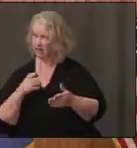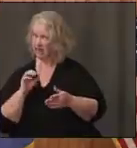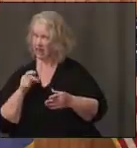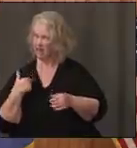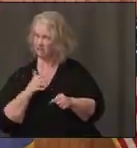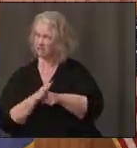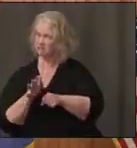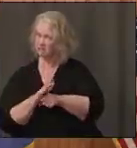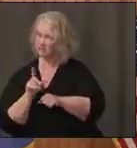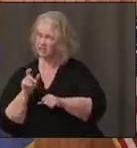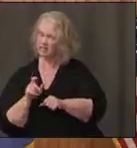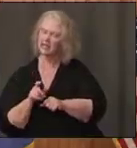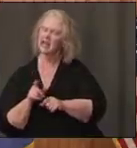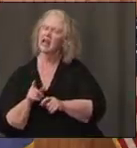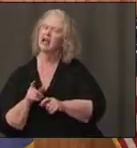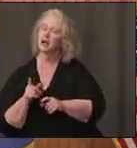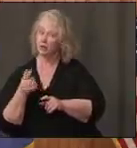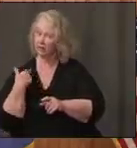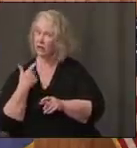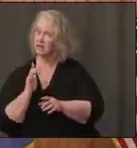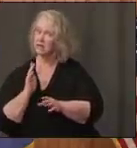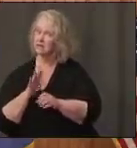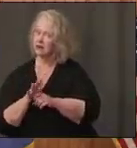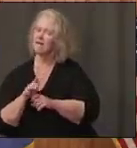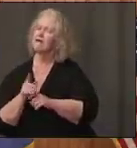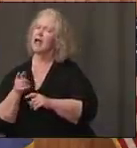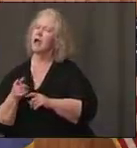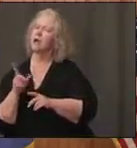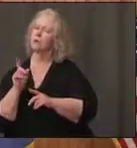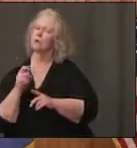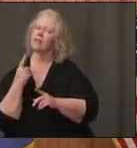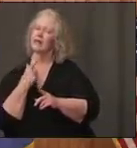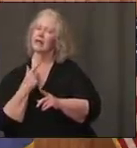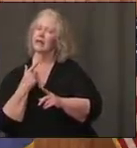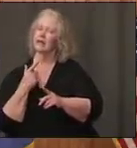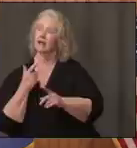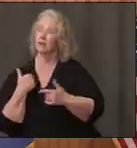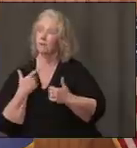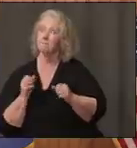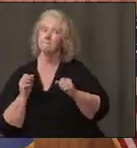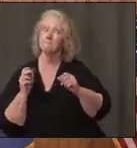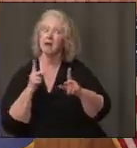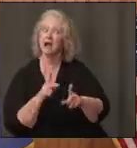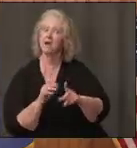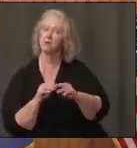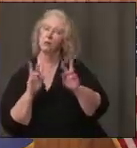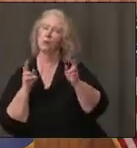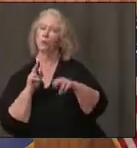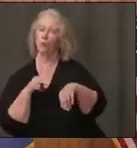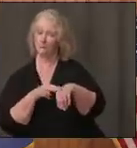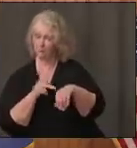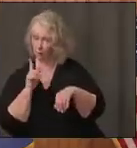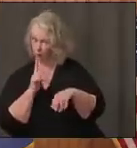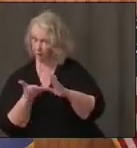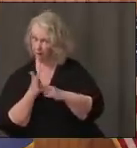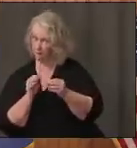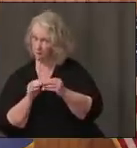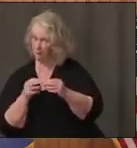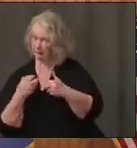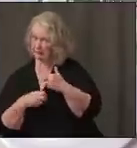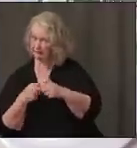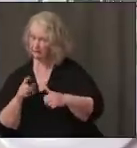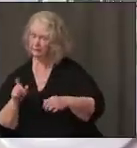how do you think contact tracing is going to become more difficult when we start to return to normal activities? Yeah,